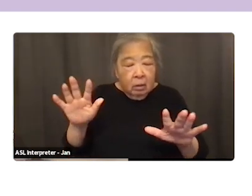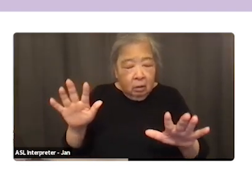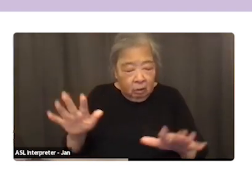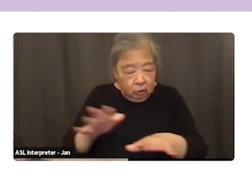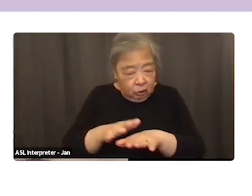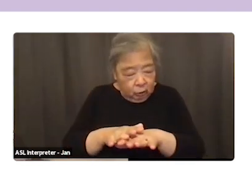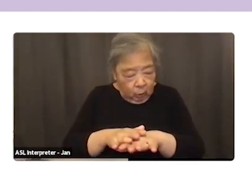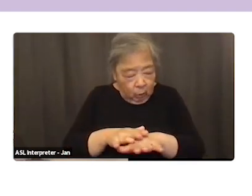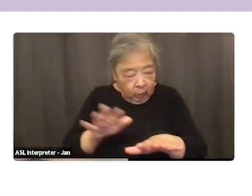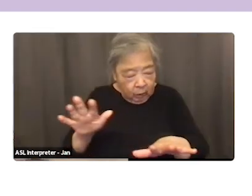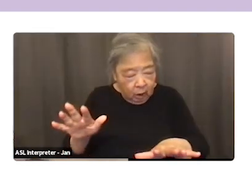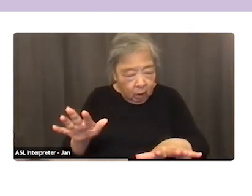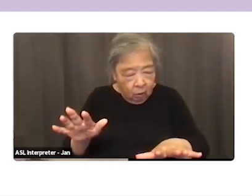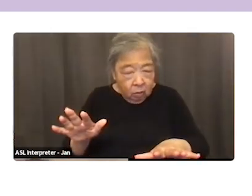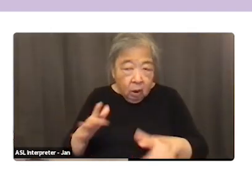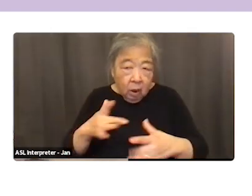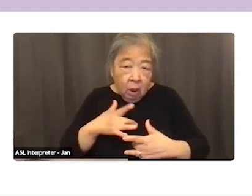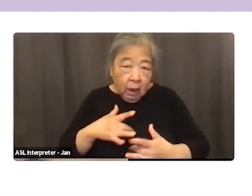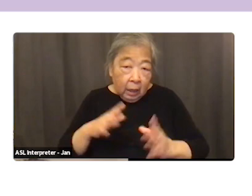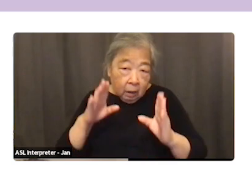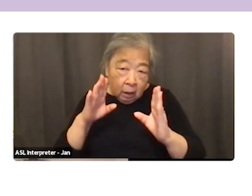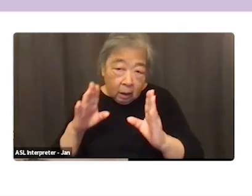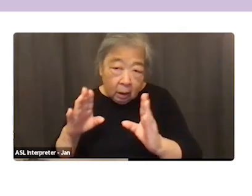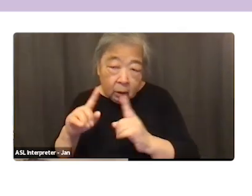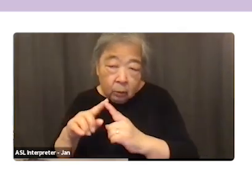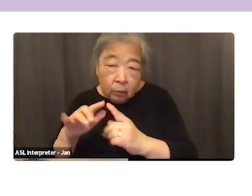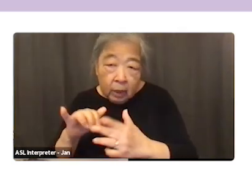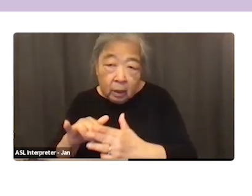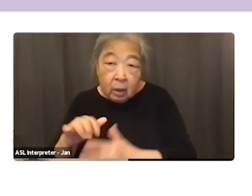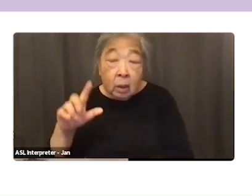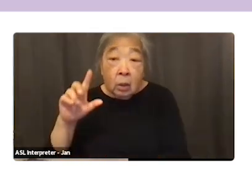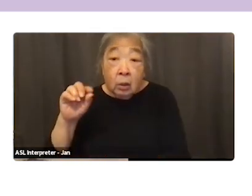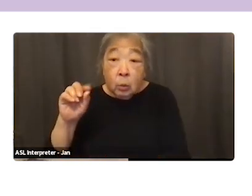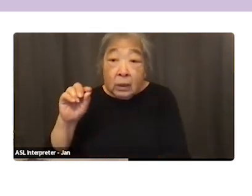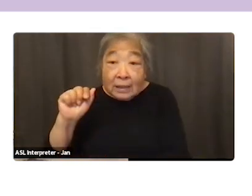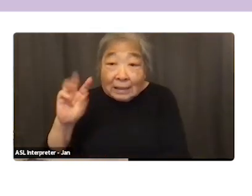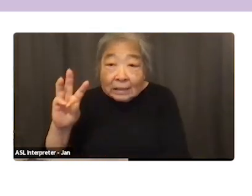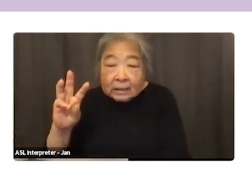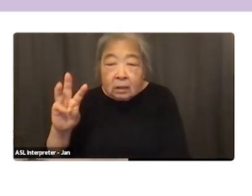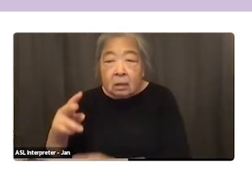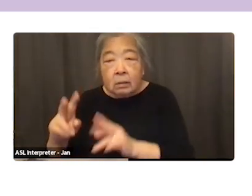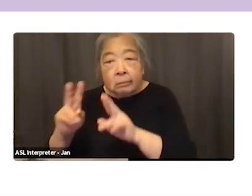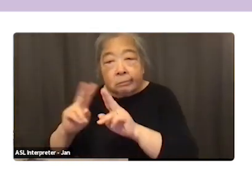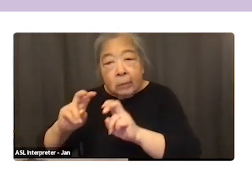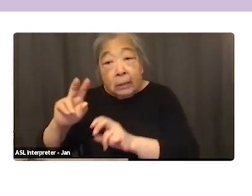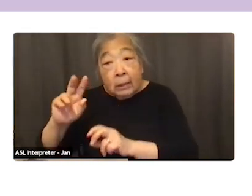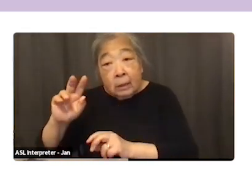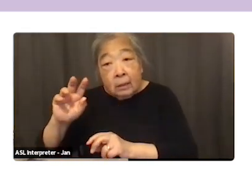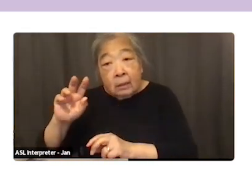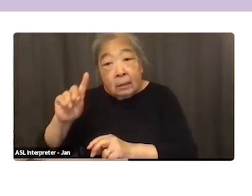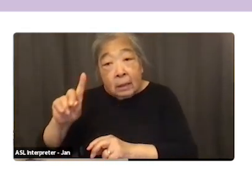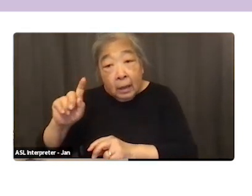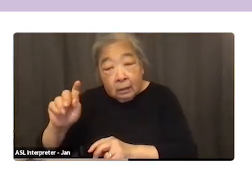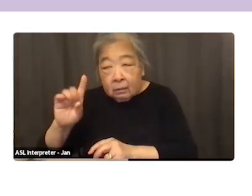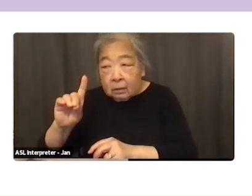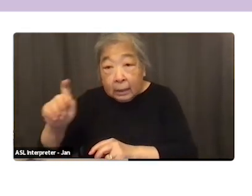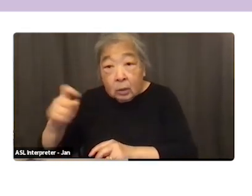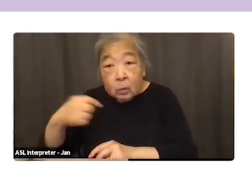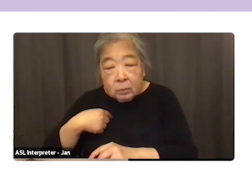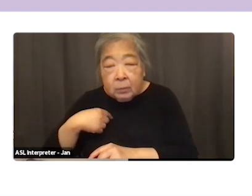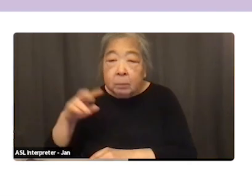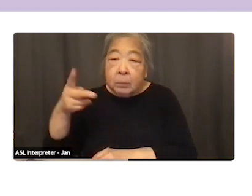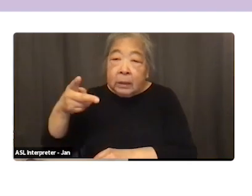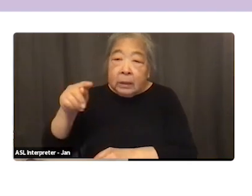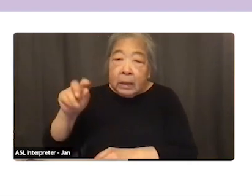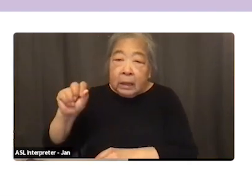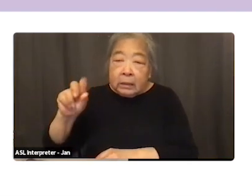And, you know, in 2016, when I got diagnosed with PTSD, I thought, oh my God, this is the worst thing that could have ever happened to me. But